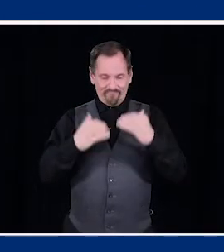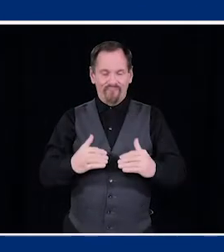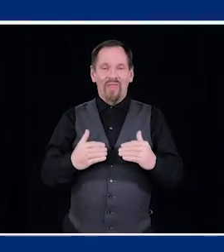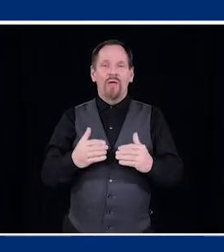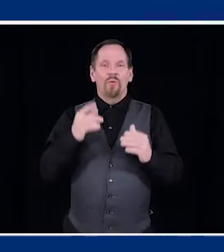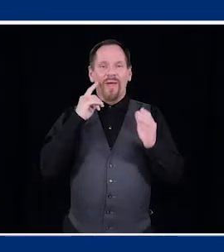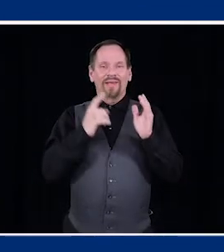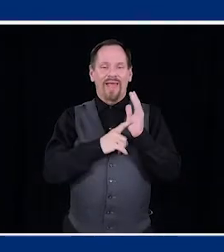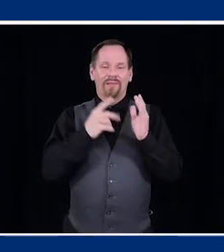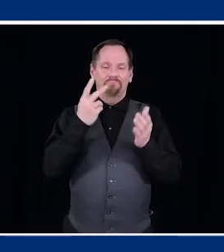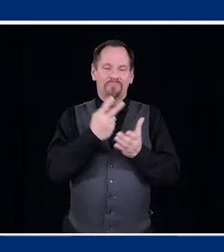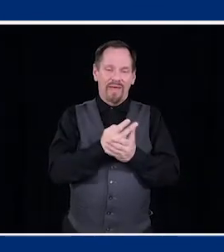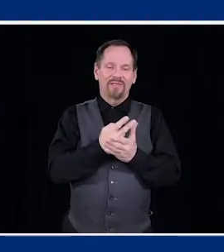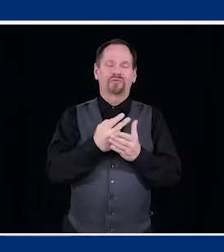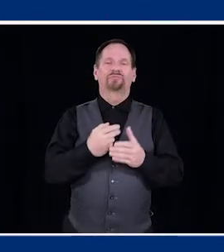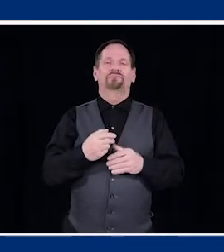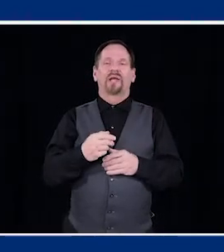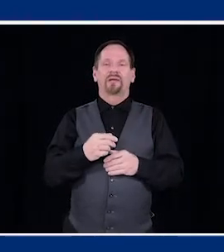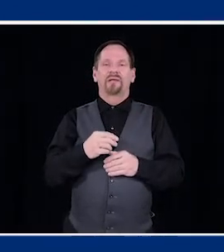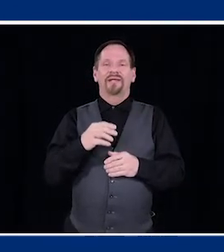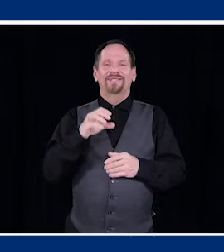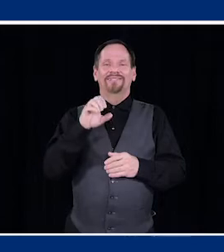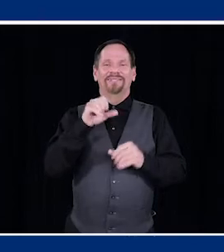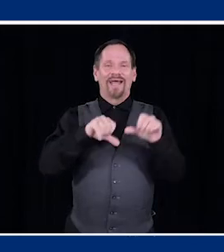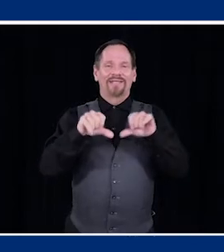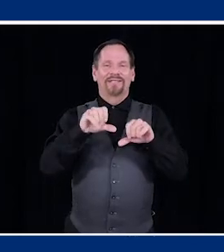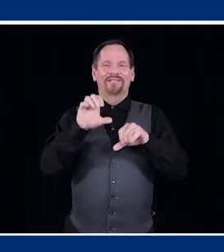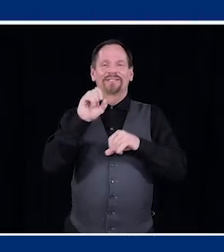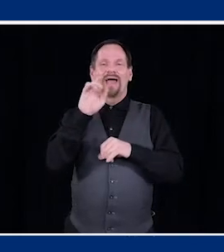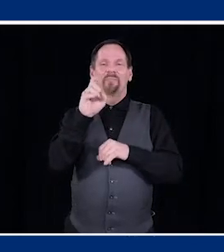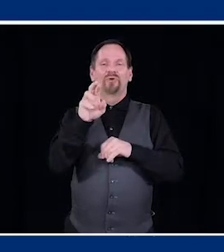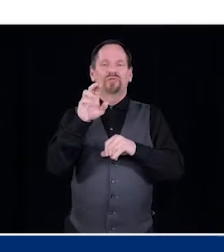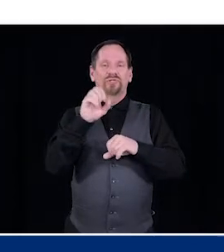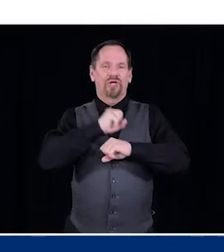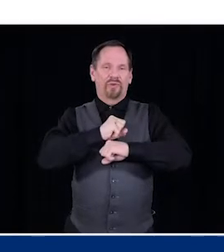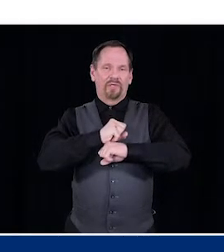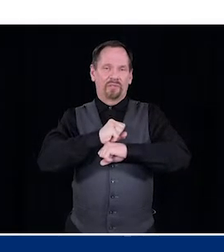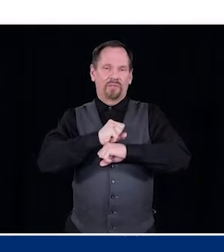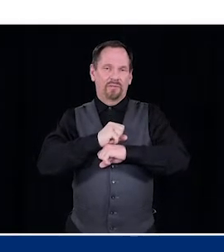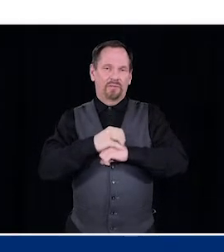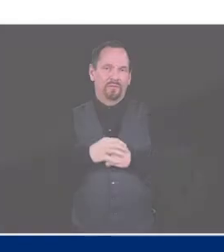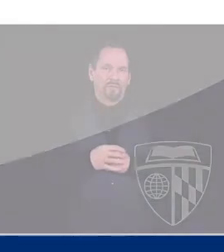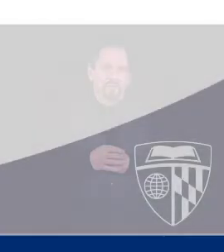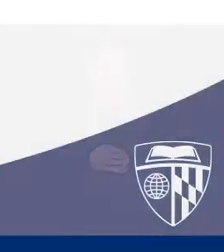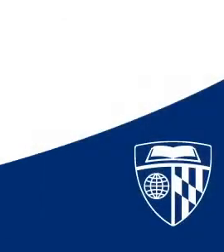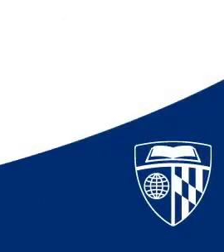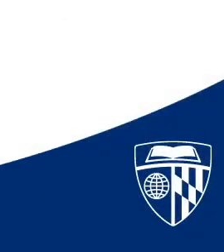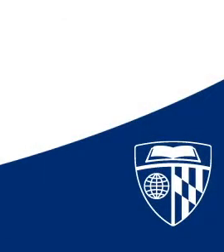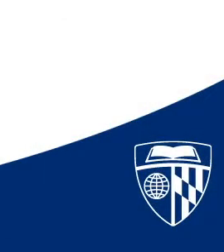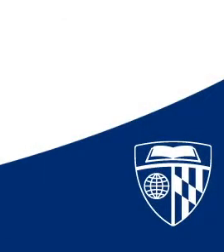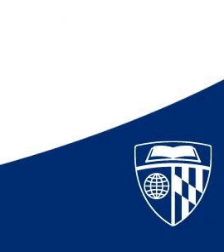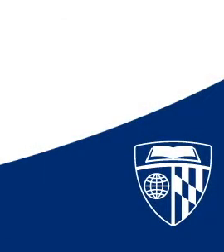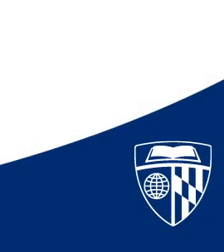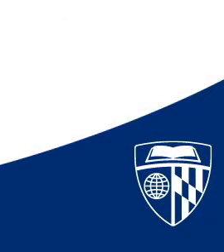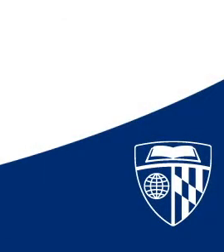will proceed with the recognizing of the Master of Science in Cybersecurity, John Ayunde,